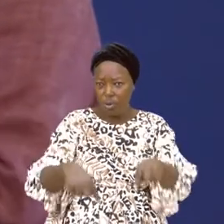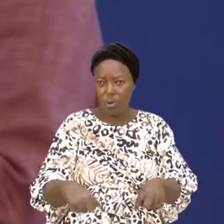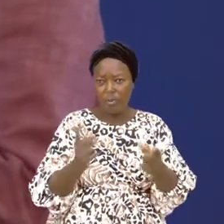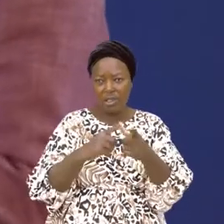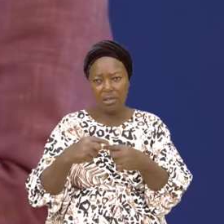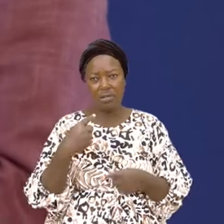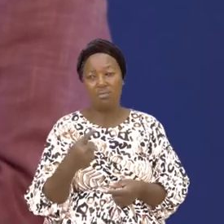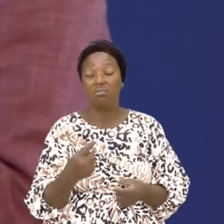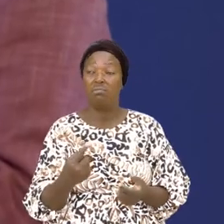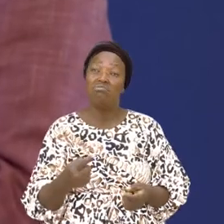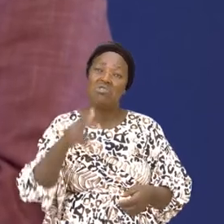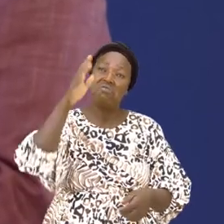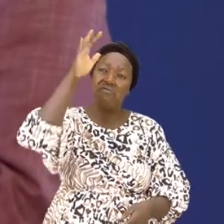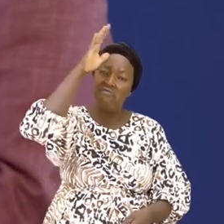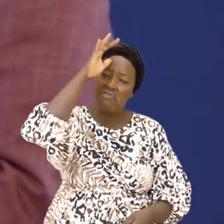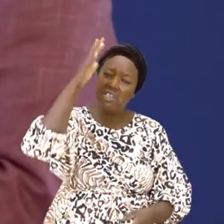say, father,